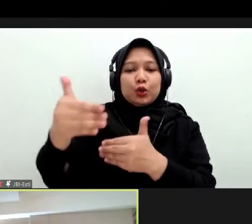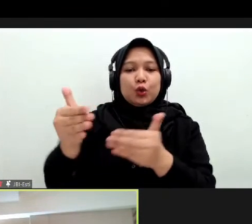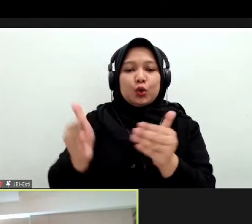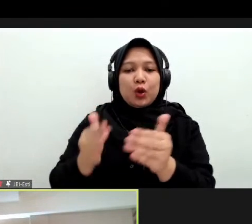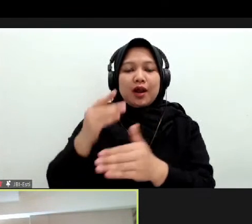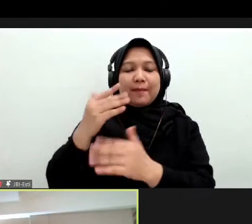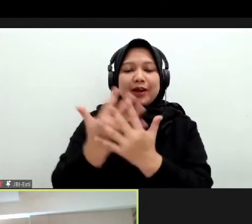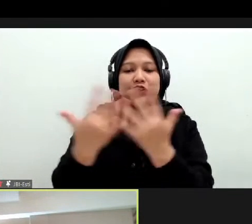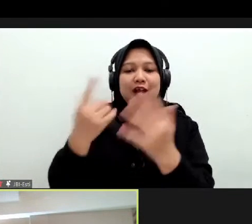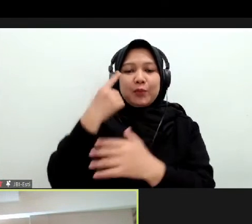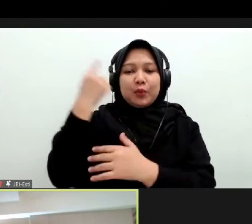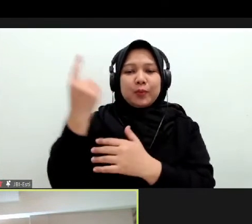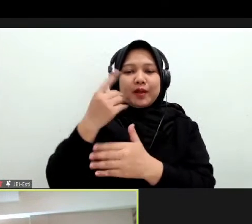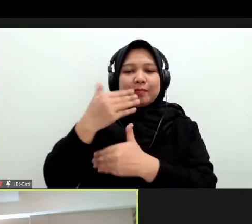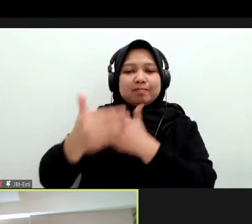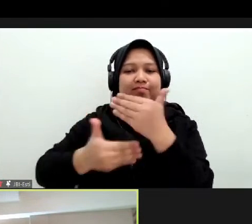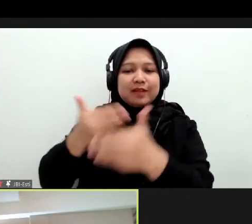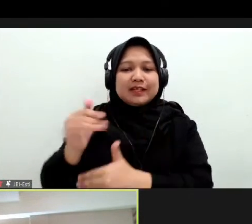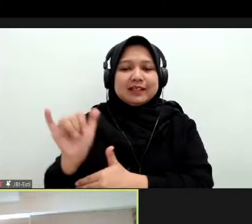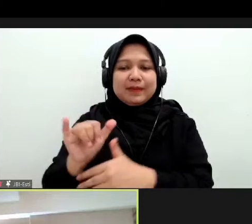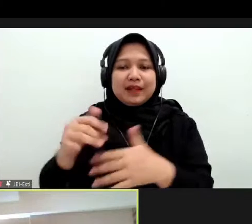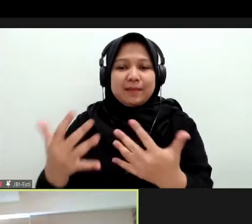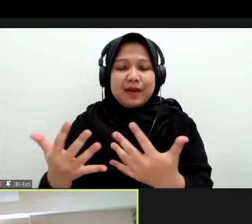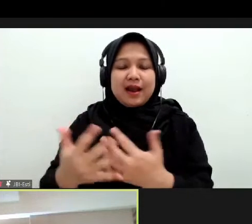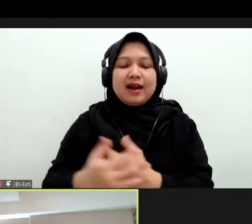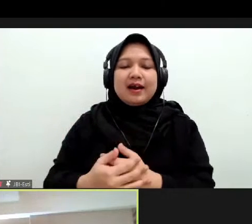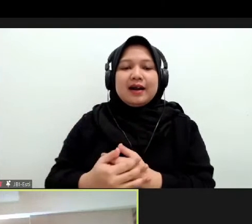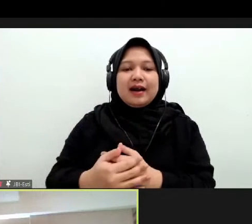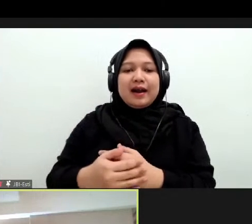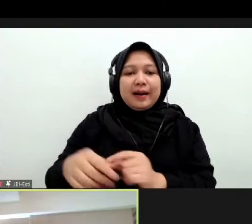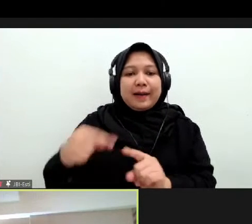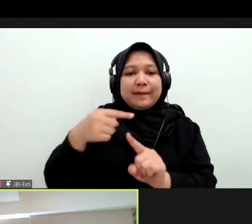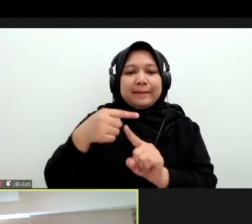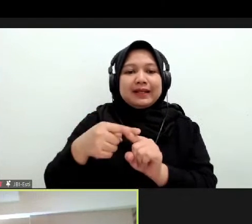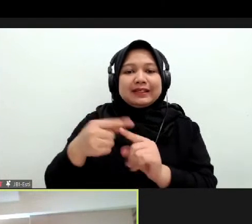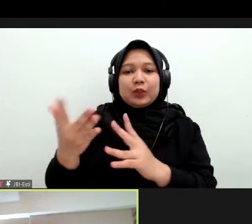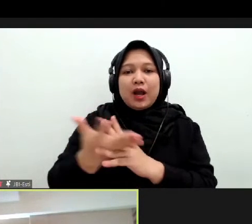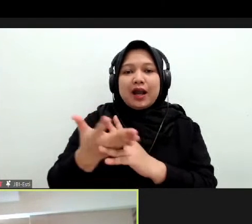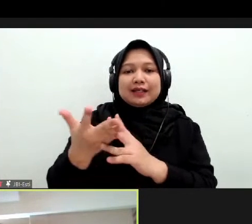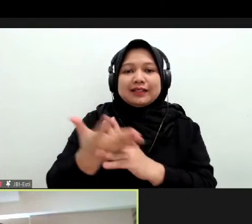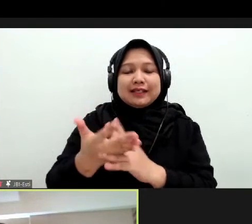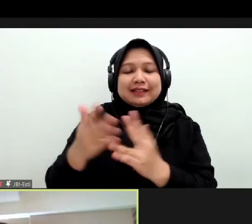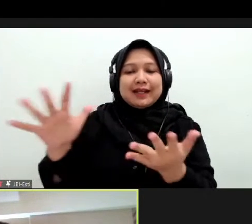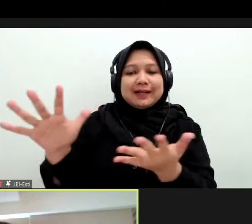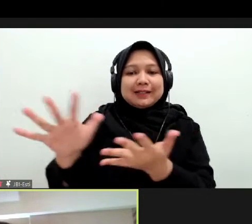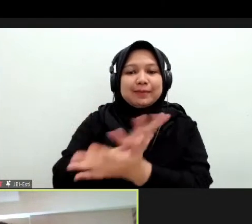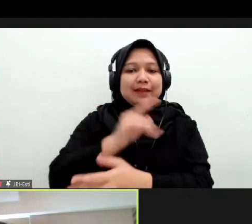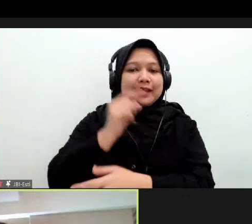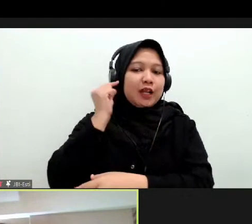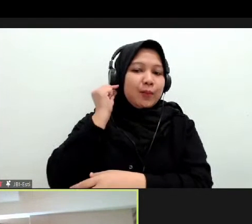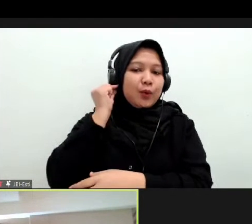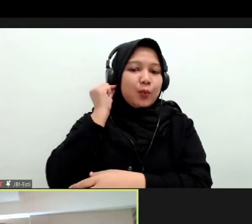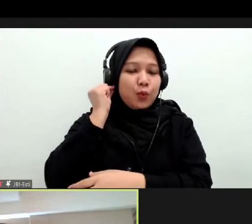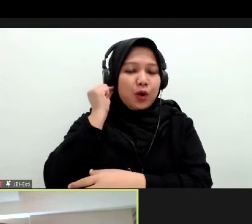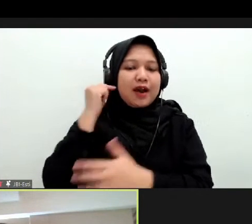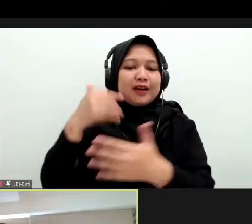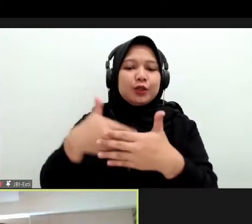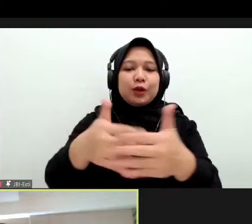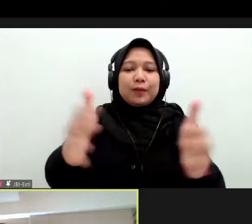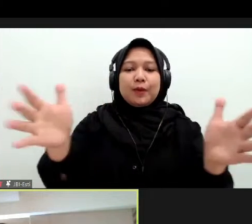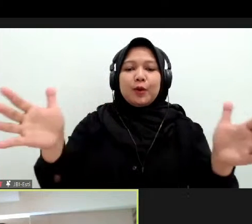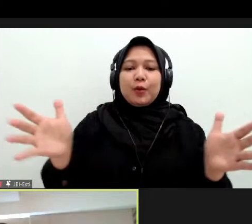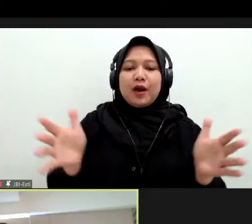scale, be it in the form of policy, court ruling, or international remarks and conventions. So once again, thank you, Mas Hanung. Next, we